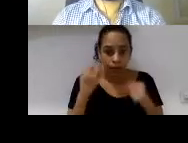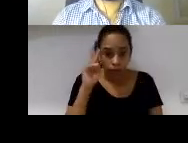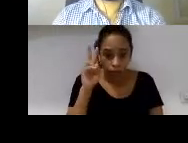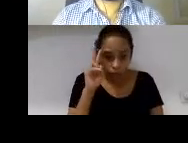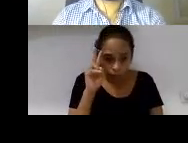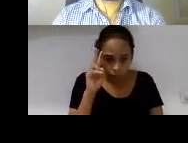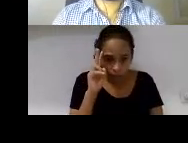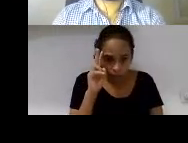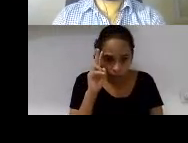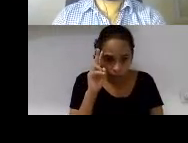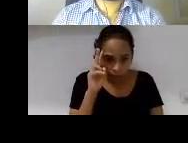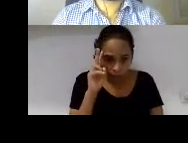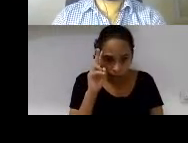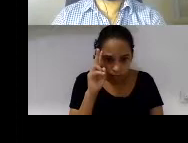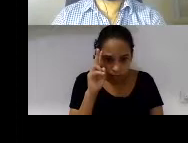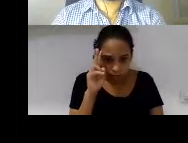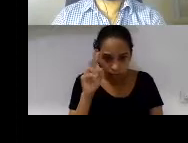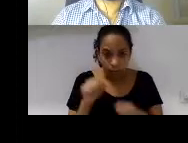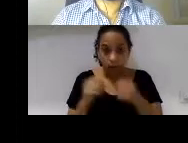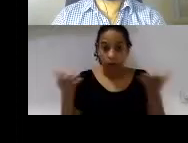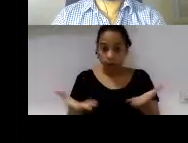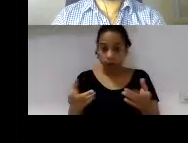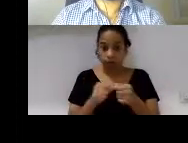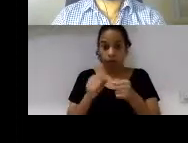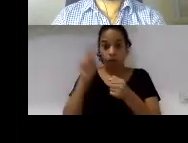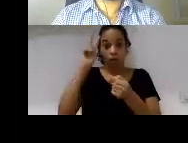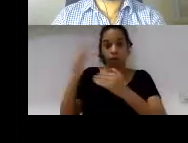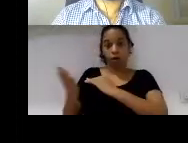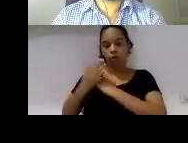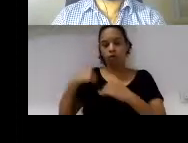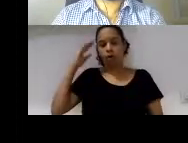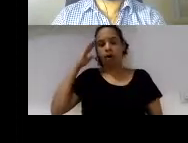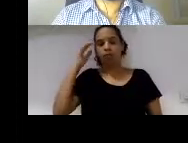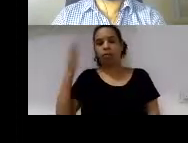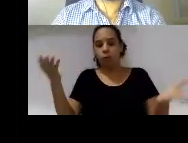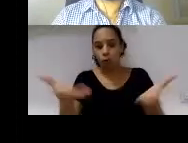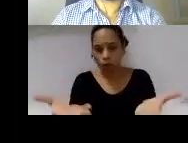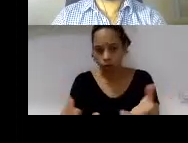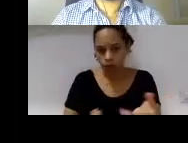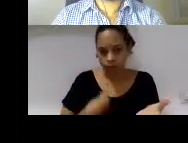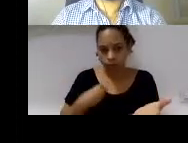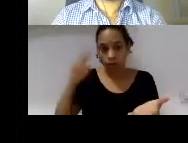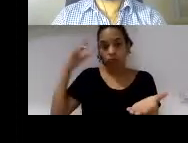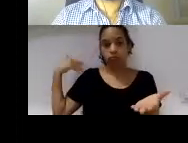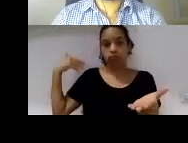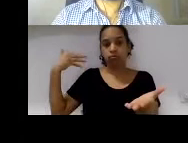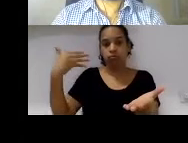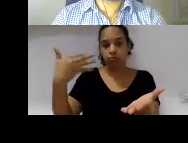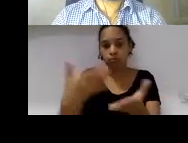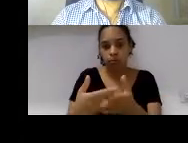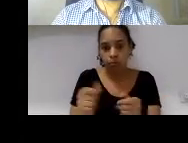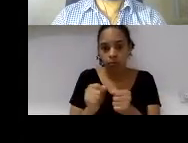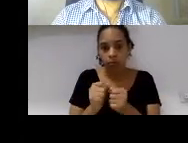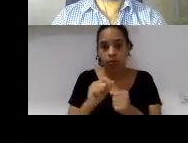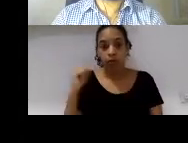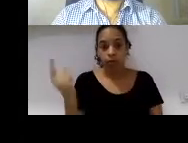purpose, to shed light on the present moment, not to gain some perfect knowledge of an infinitely long and complex